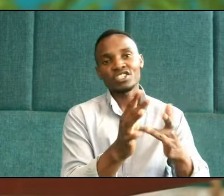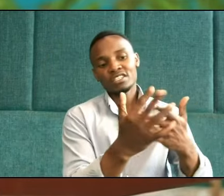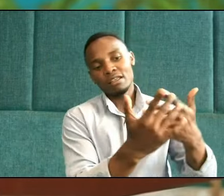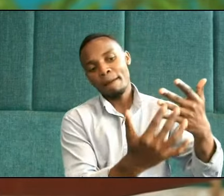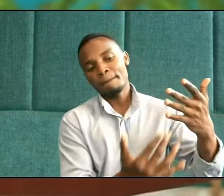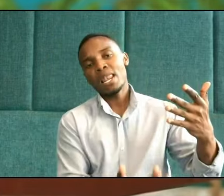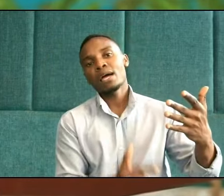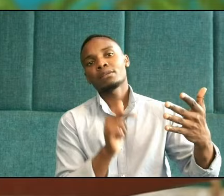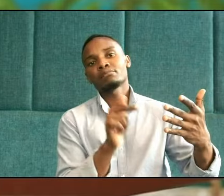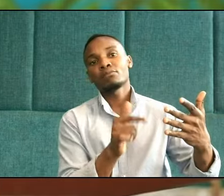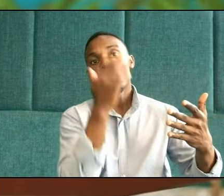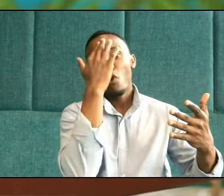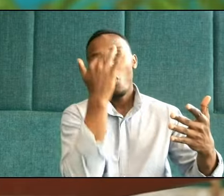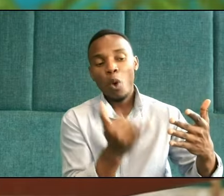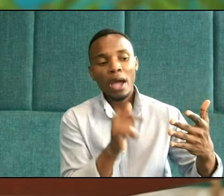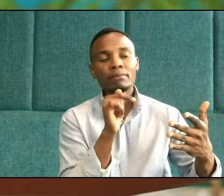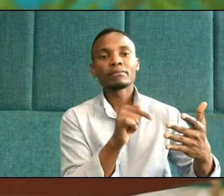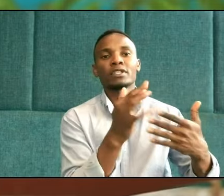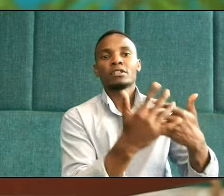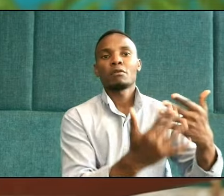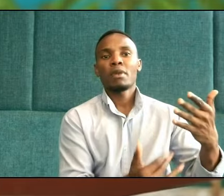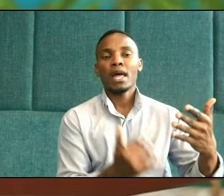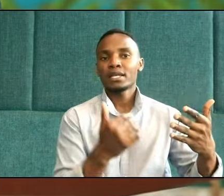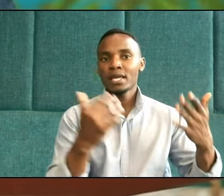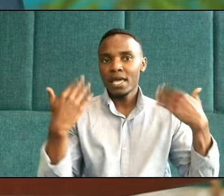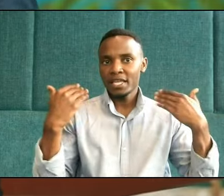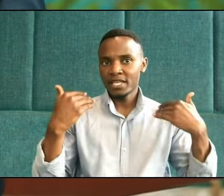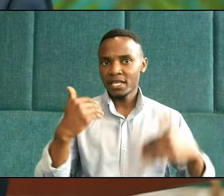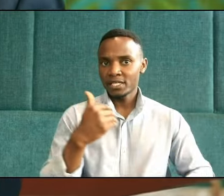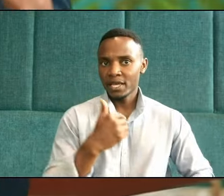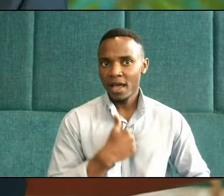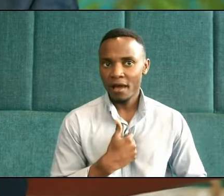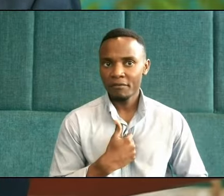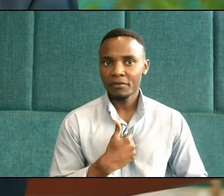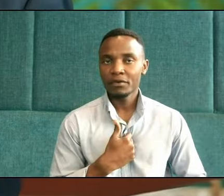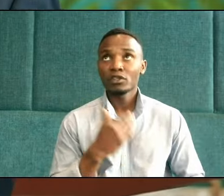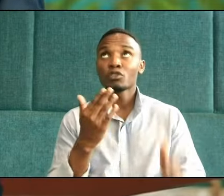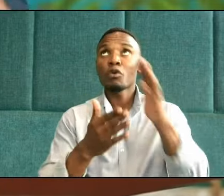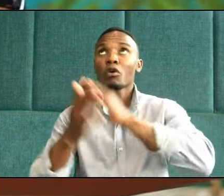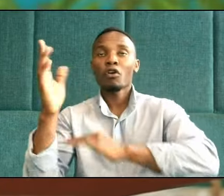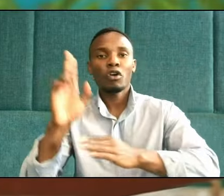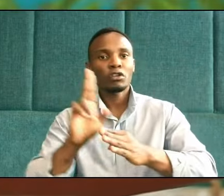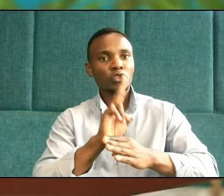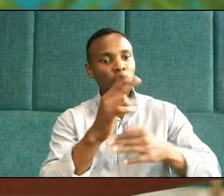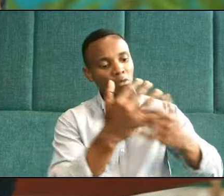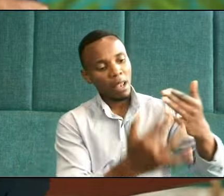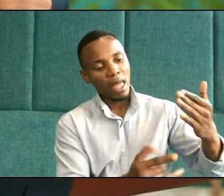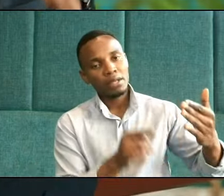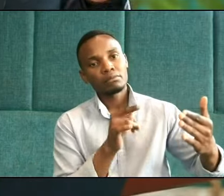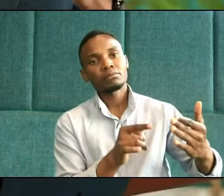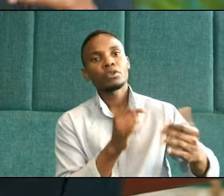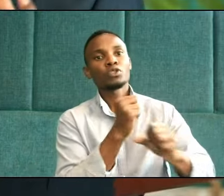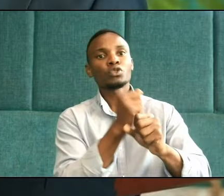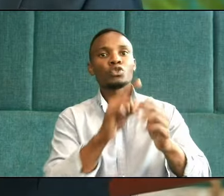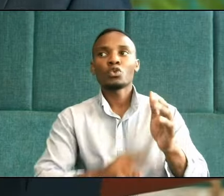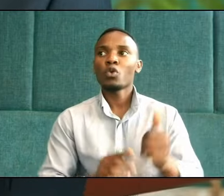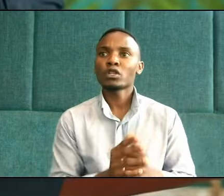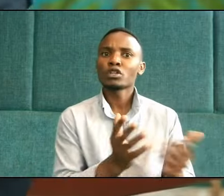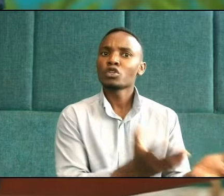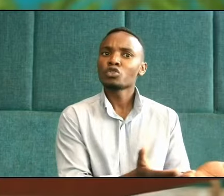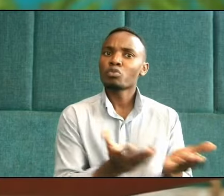Christ, because it has eternity in it, he used it to bring the chief